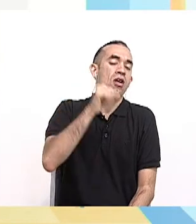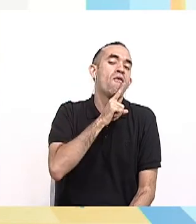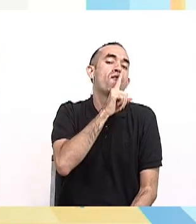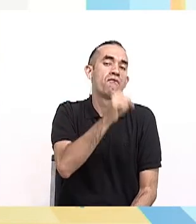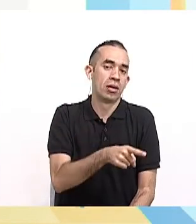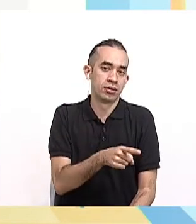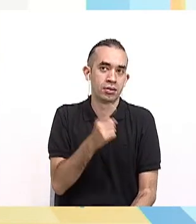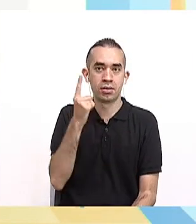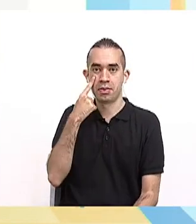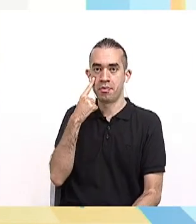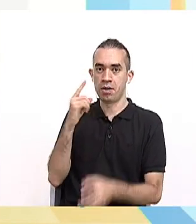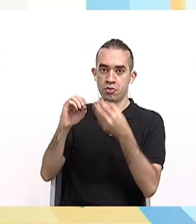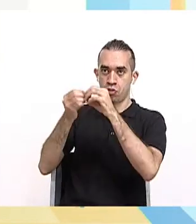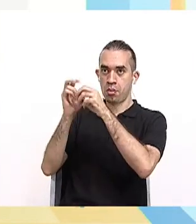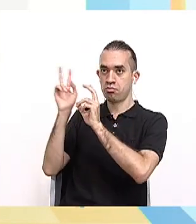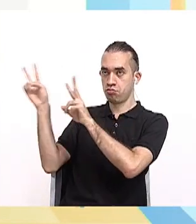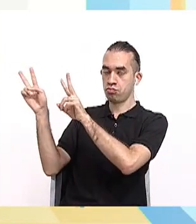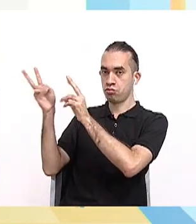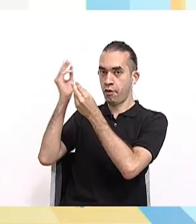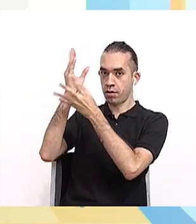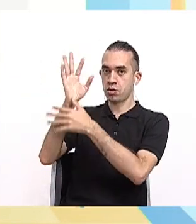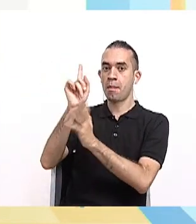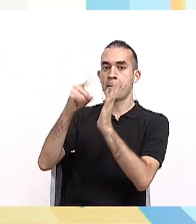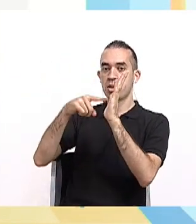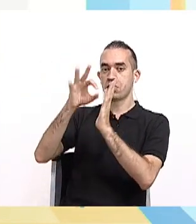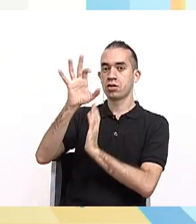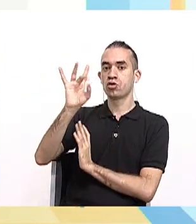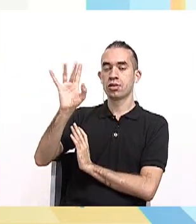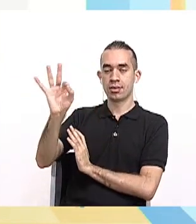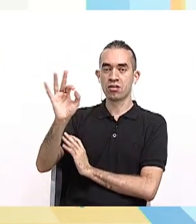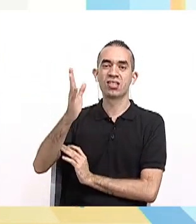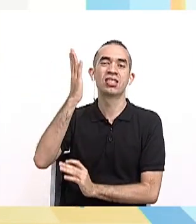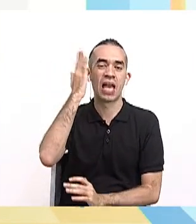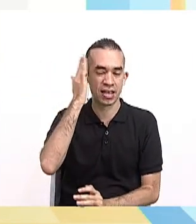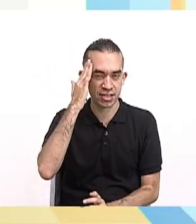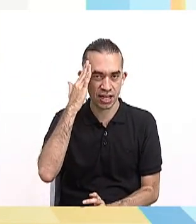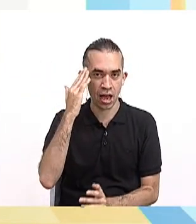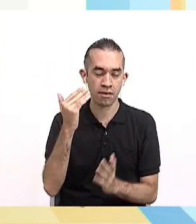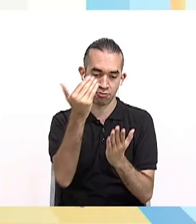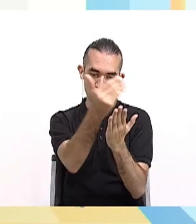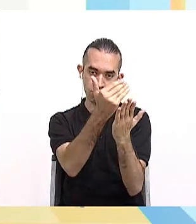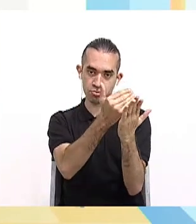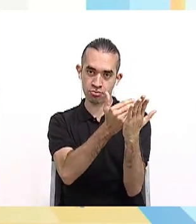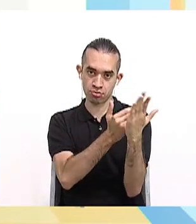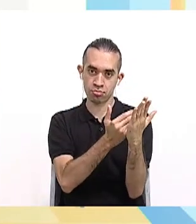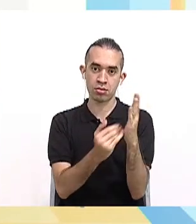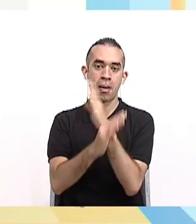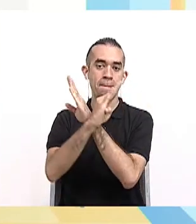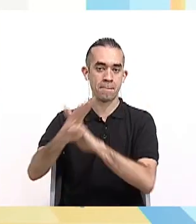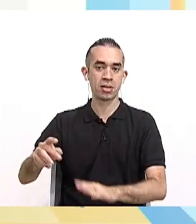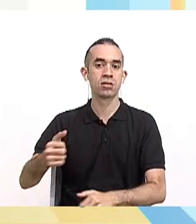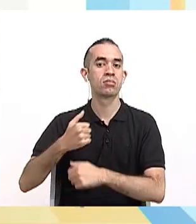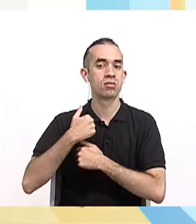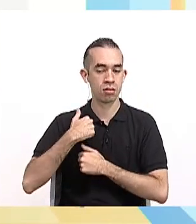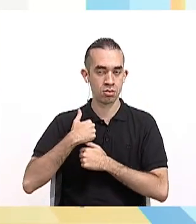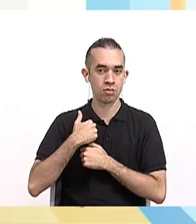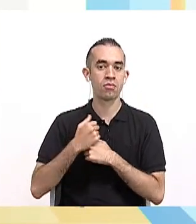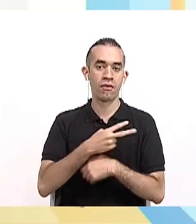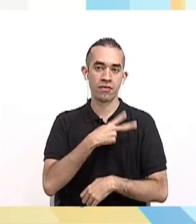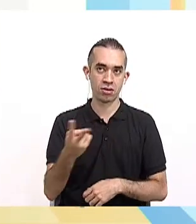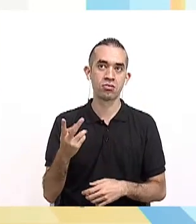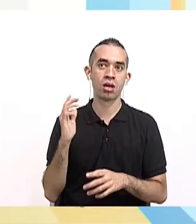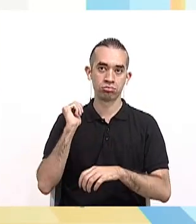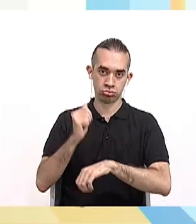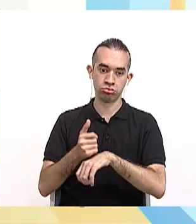have 1989, and we know for sure that in the records of the Peace Corps volunteers, Nancy Fitzsimmons